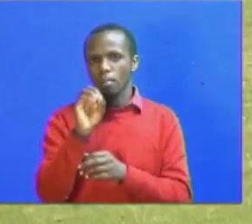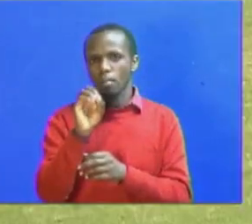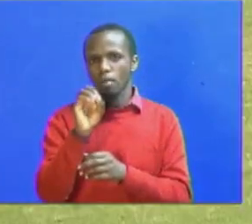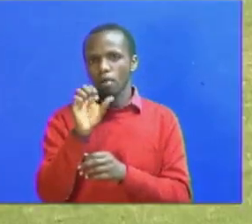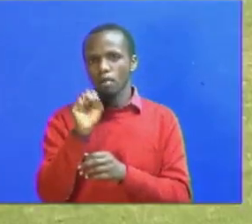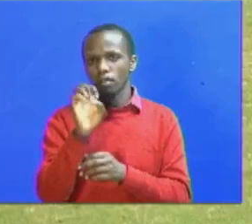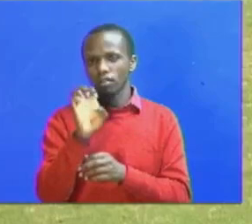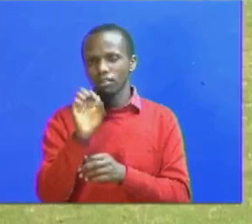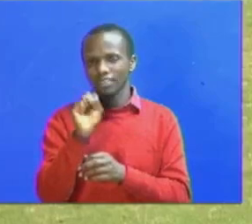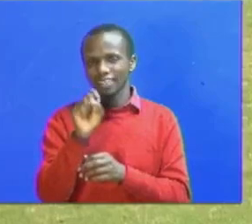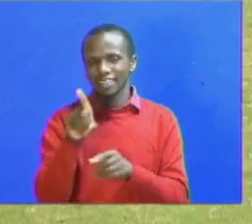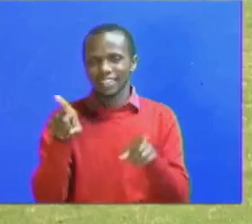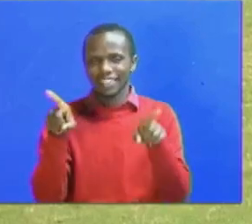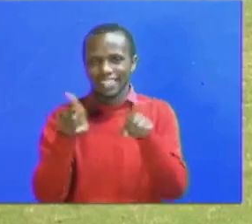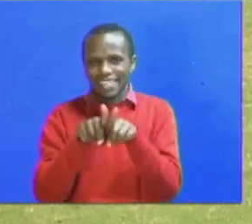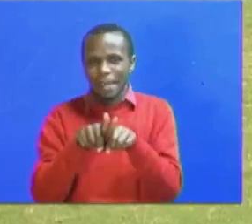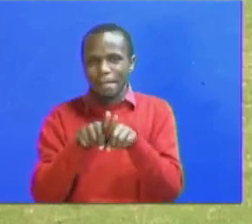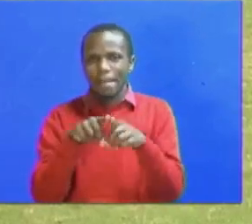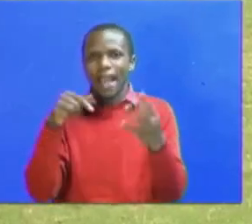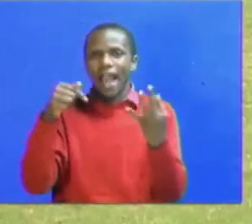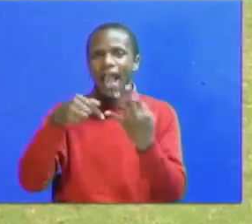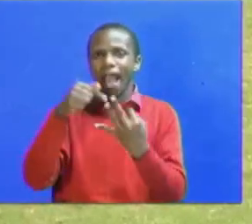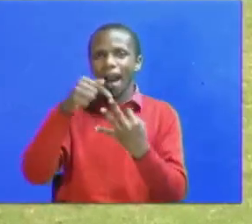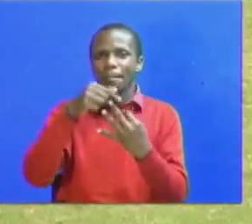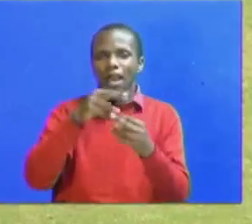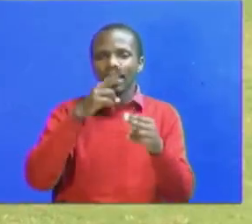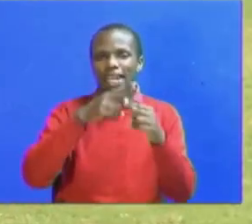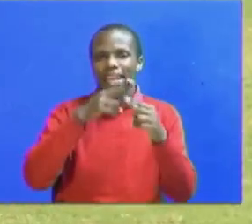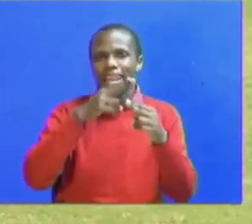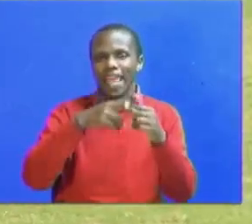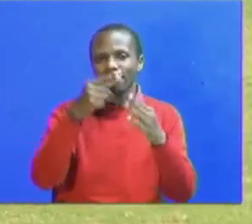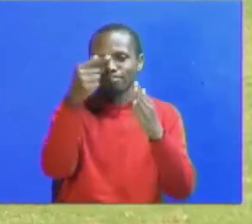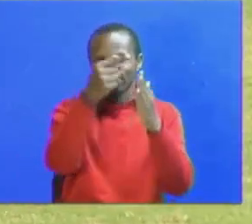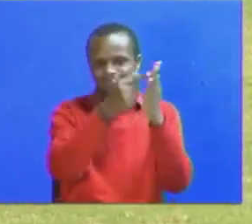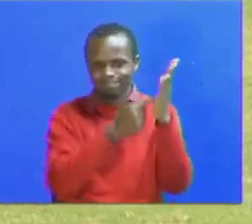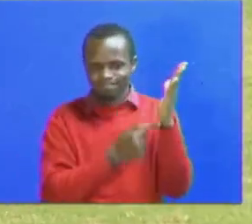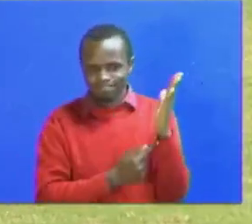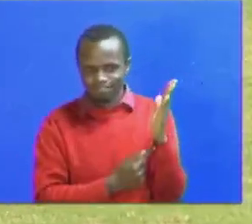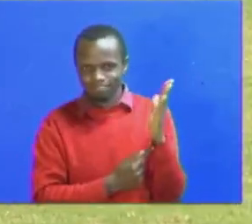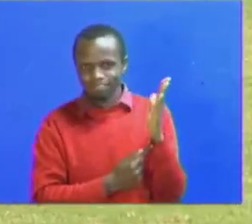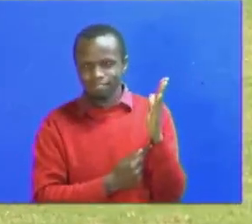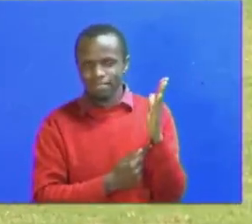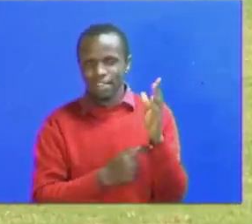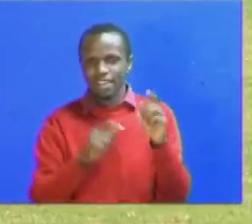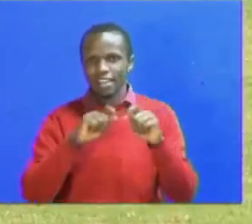of Kakamega Homeboys are among the named squad by Ejin Farat.